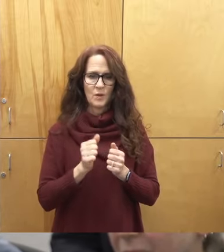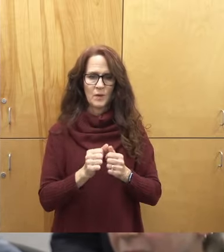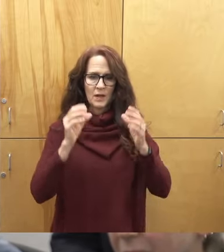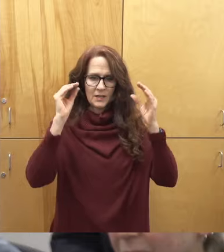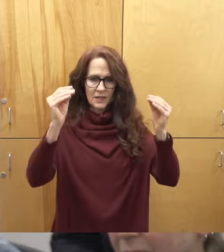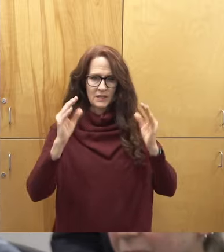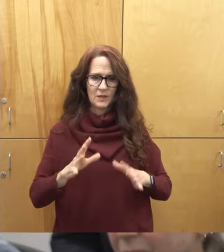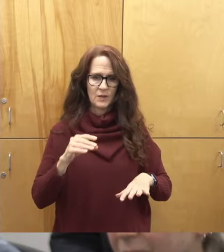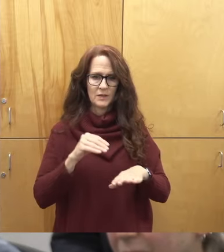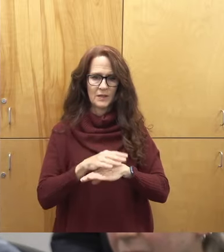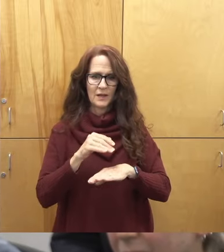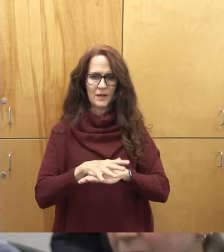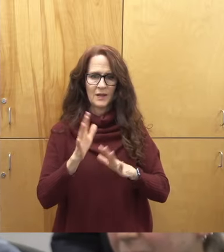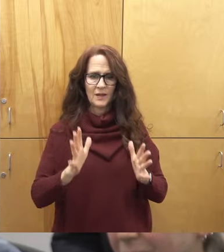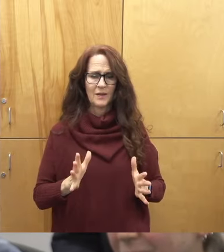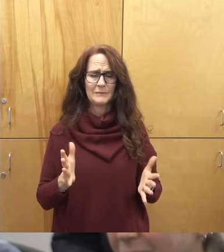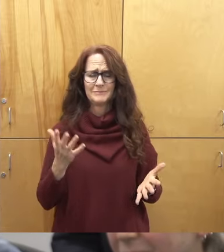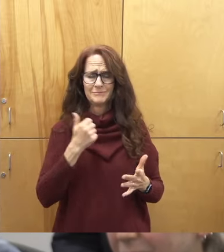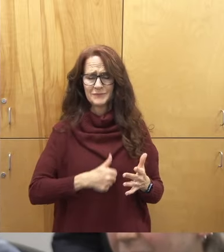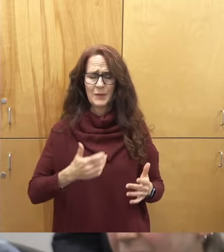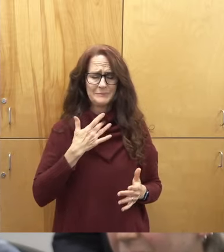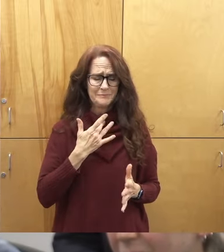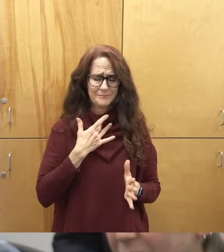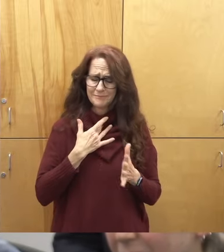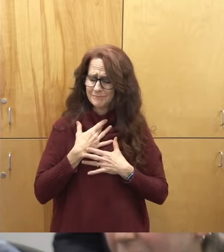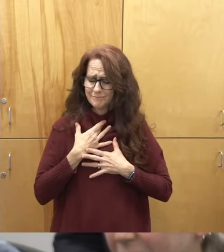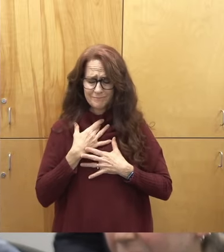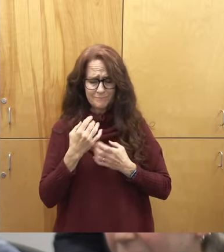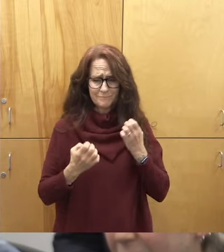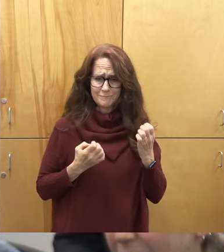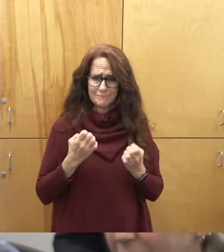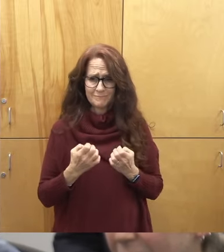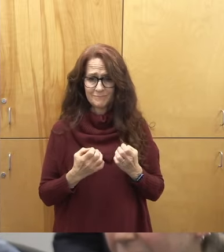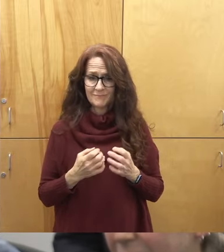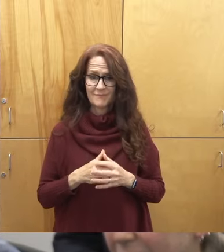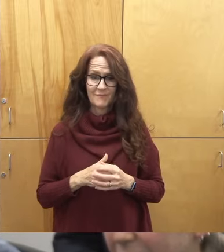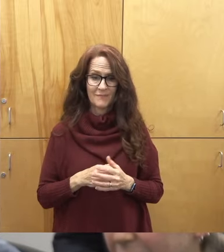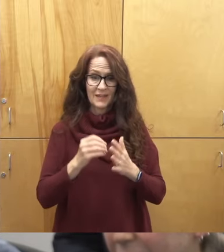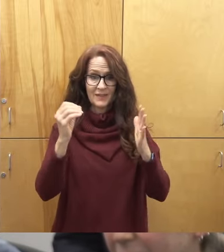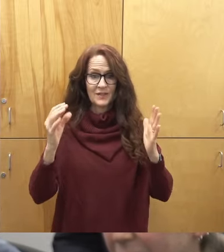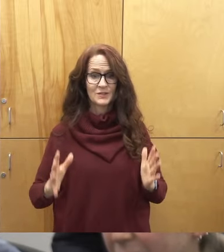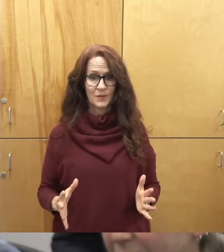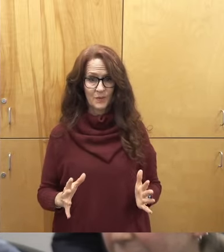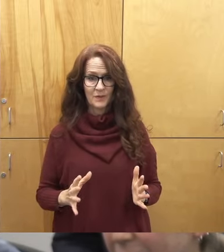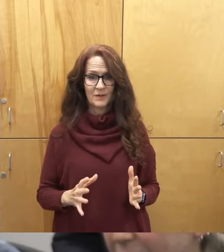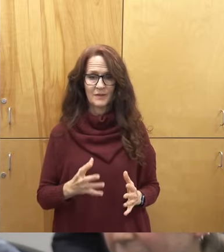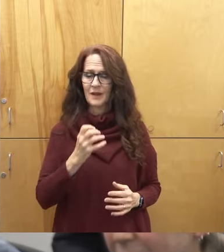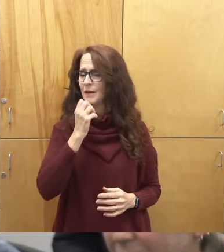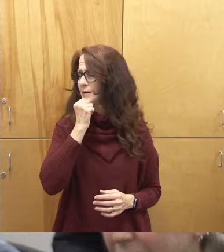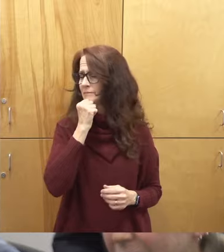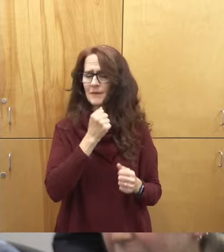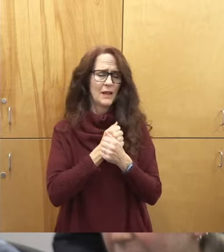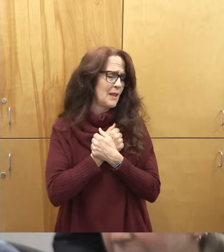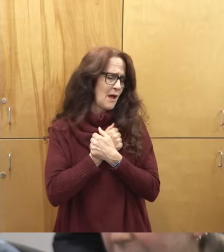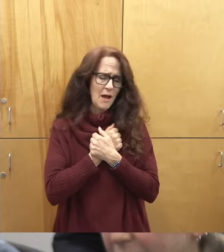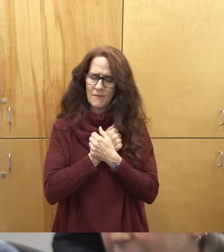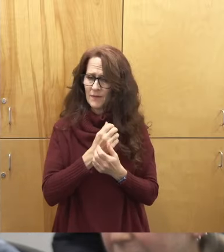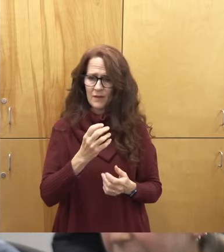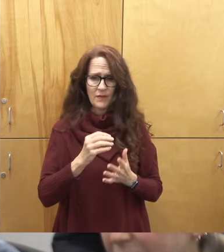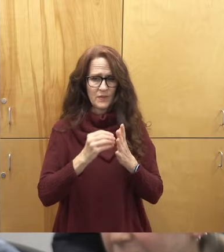teachers, counselors, and I'm sorry if I jumped. And more importantly, the students. I adore the students and their